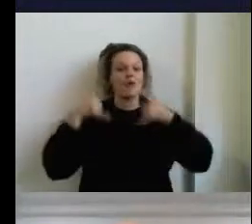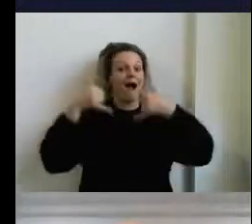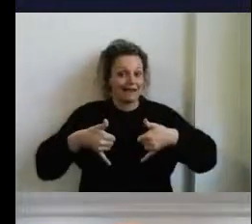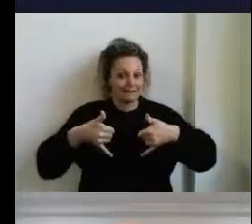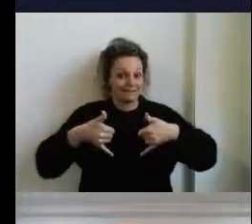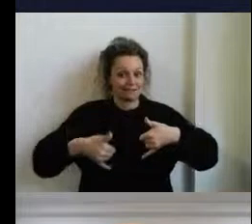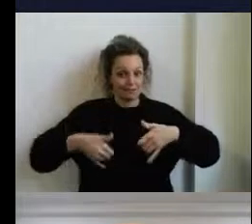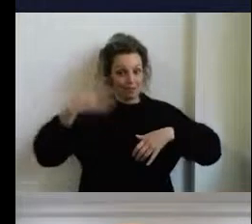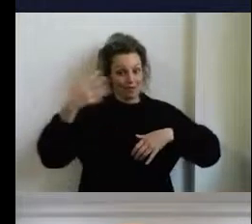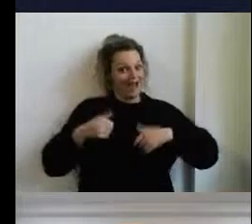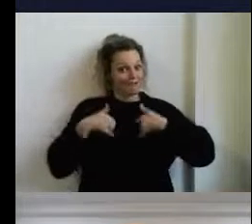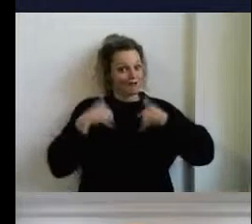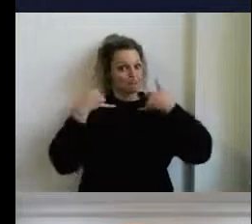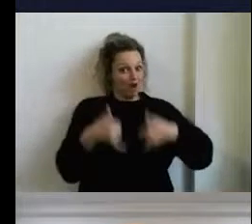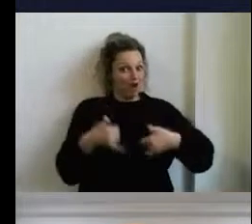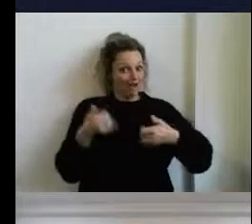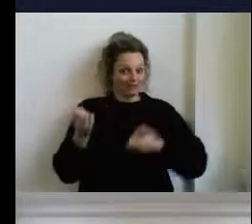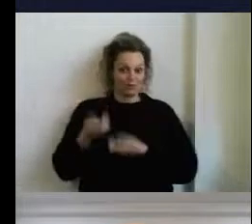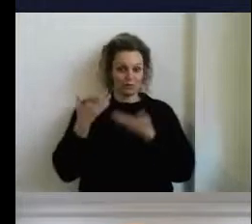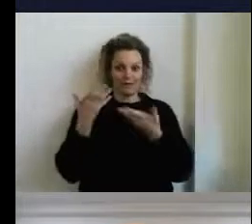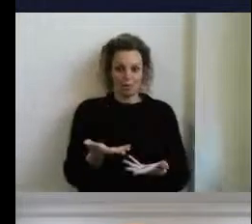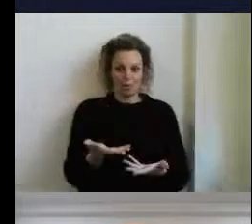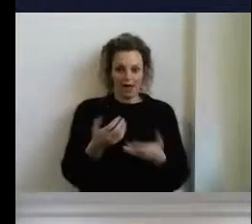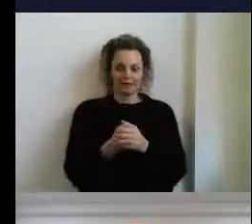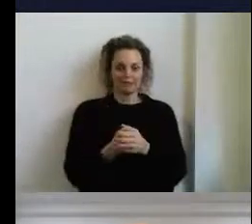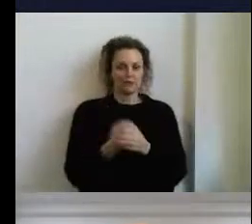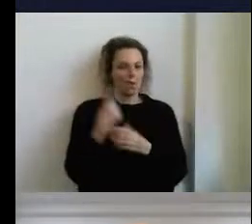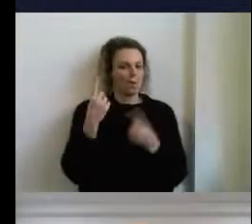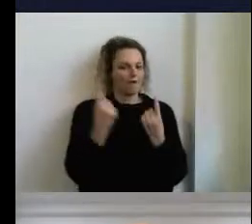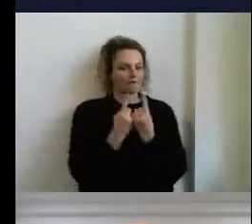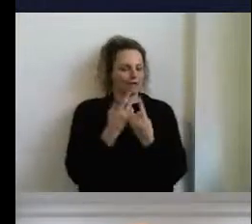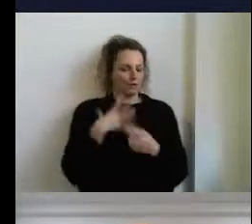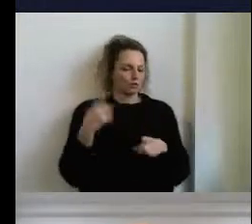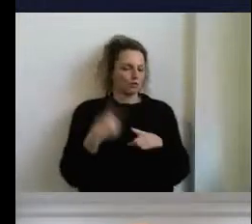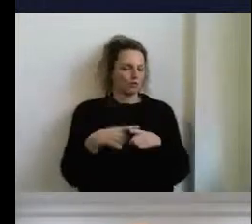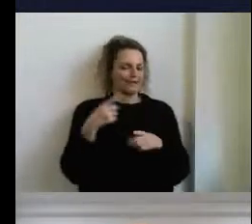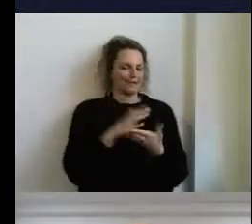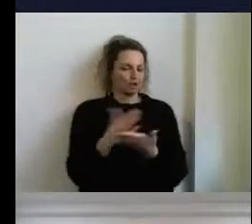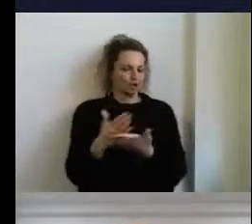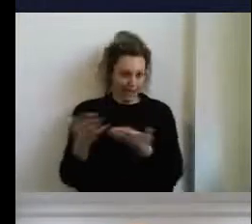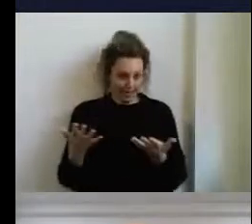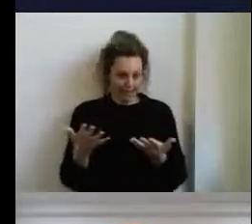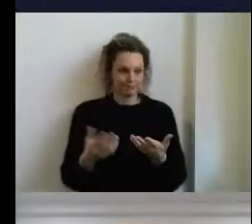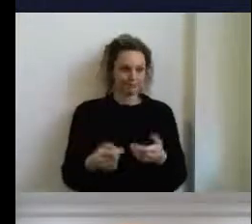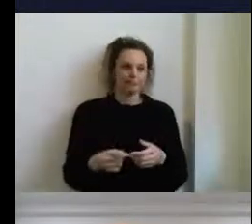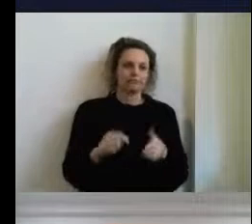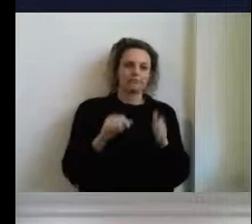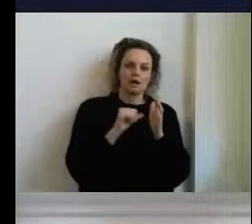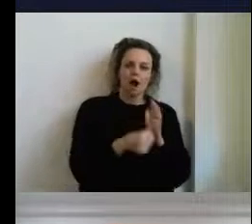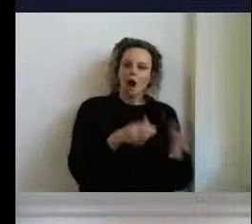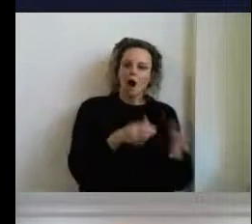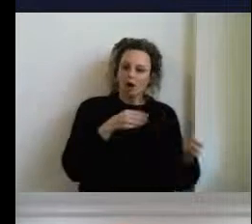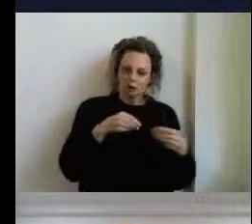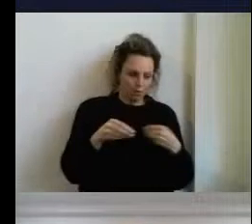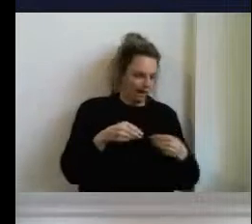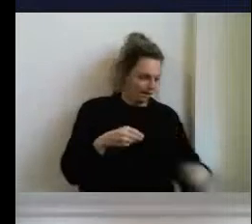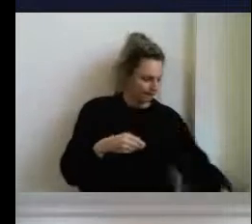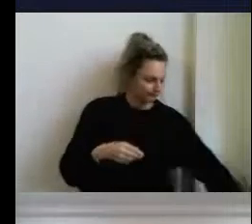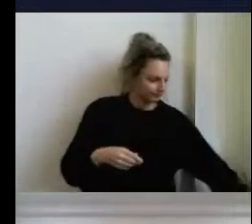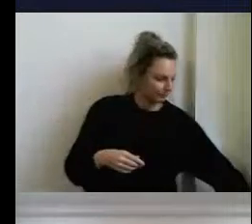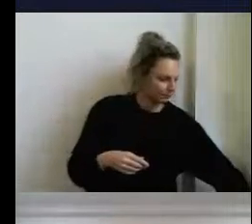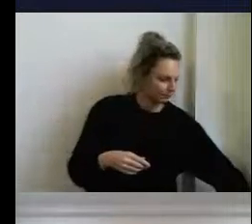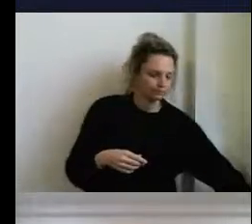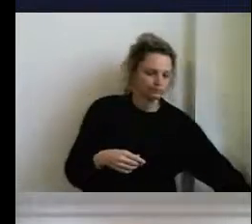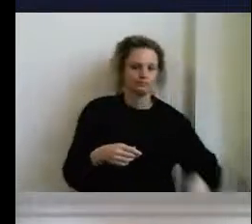it. One thing I just wanted to quickly share with you is hardware, and we've heard about the Xbox Adaptive Controller through the conference. Heard